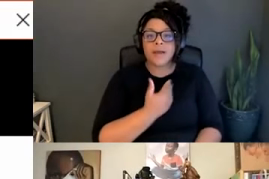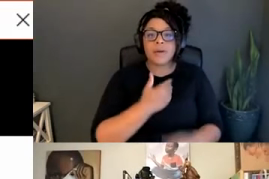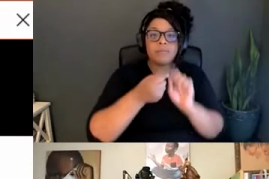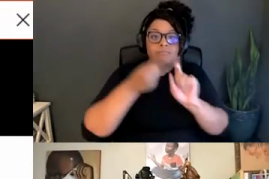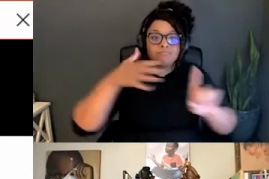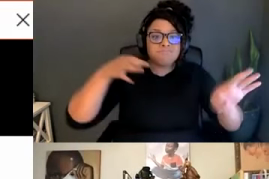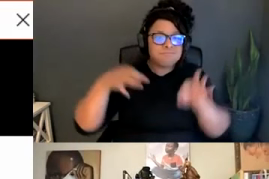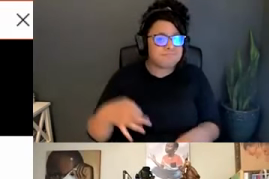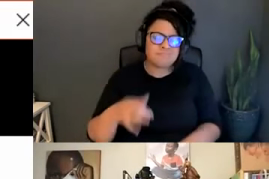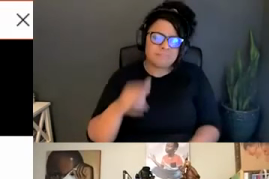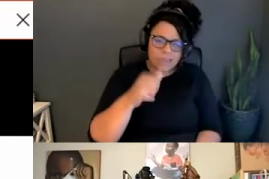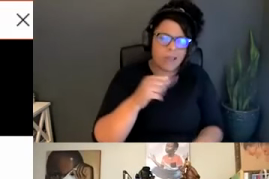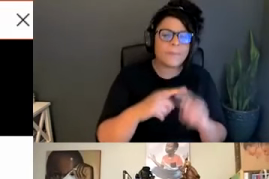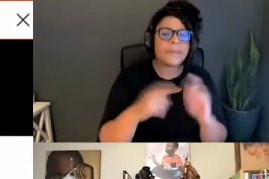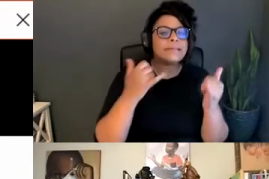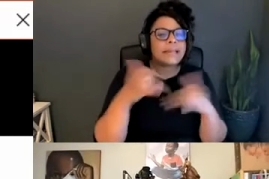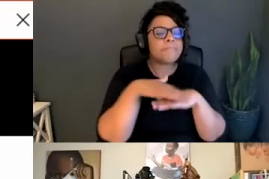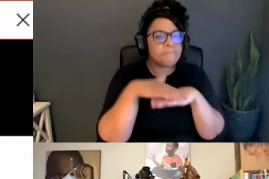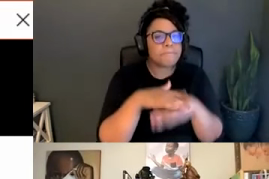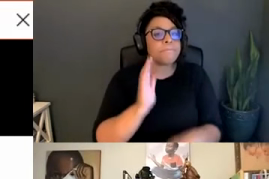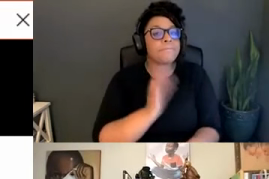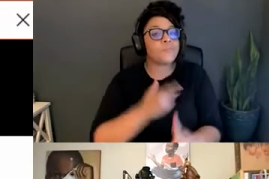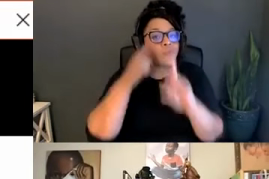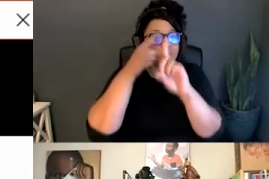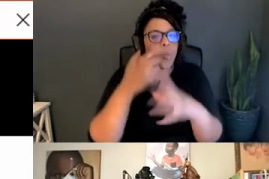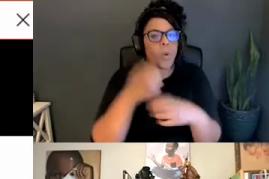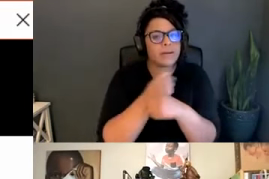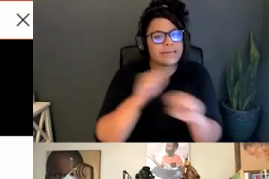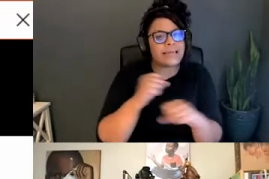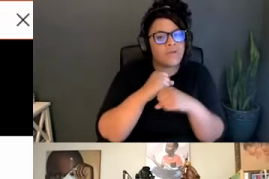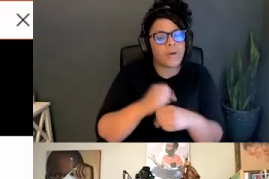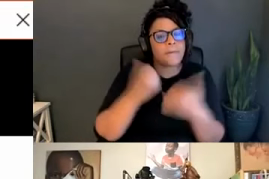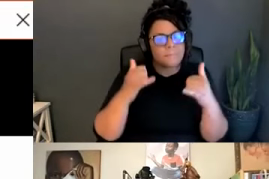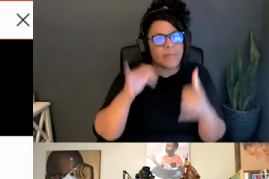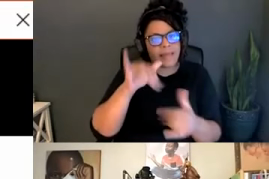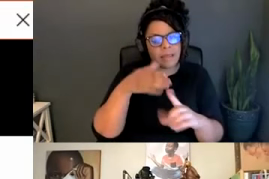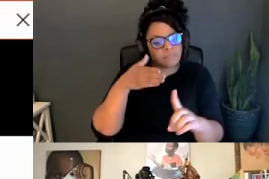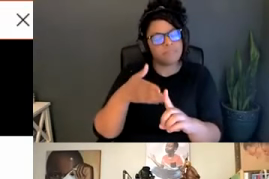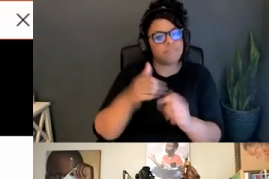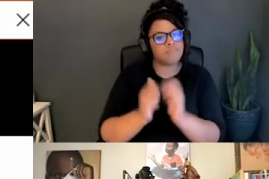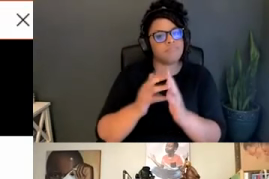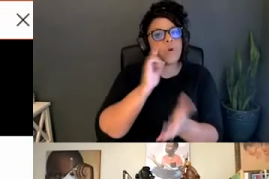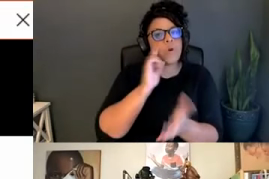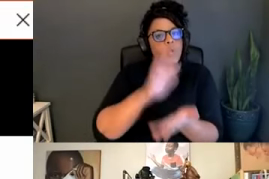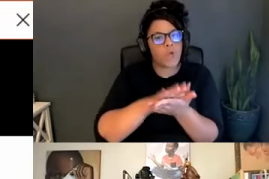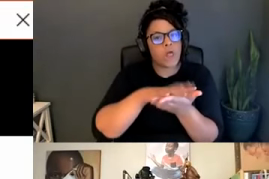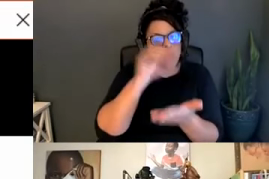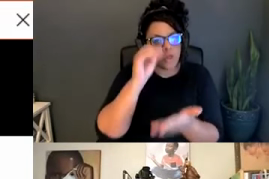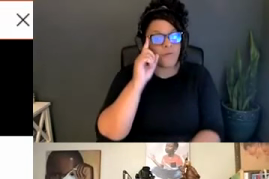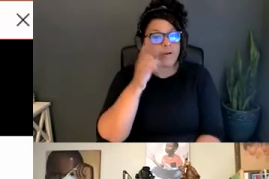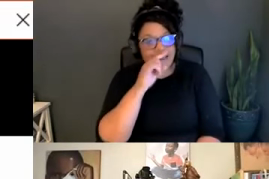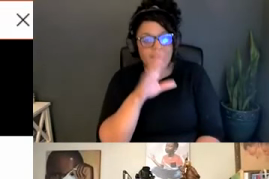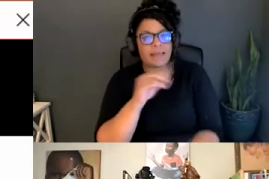but really today we are here about safeguarding play as a cornerstone of school learning for our kids in our district.